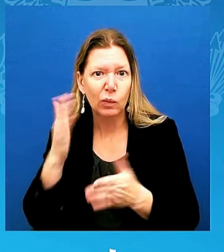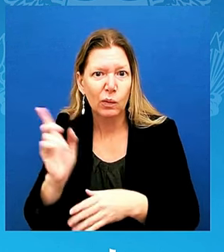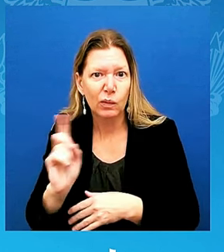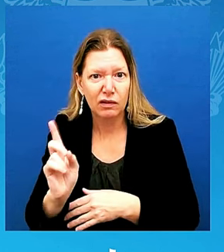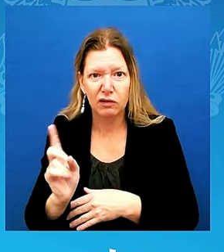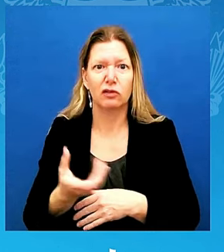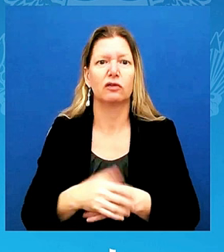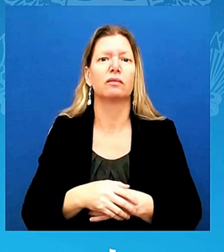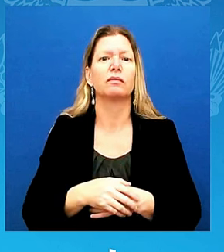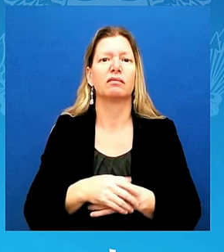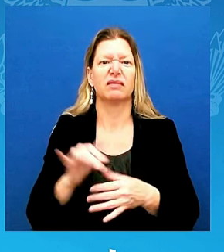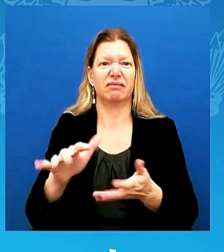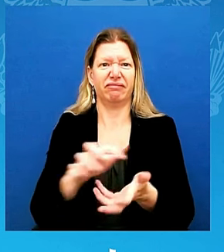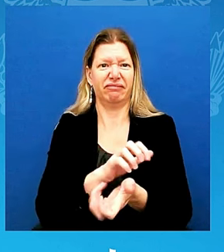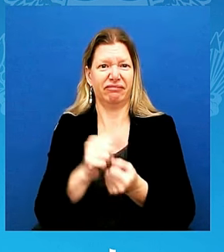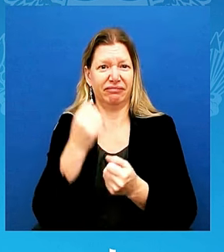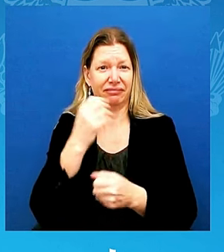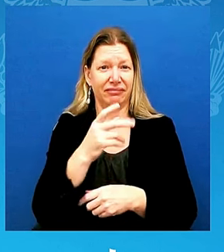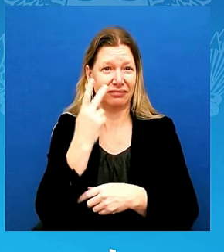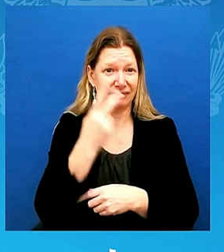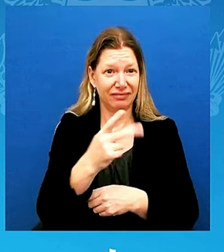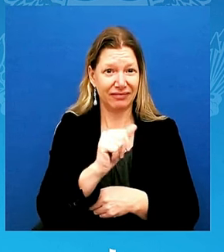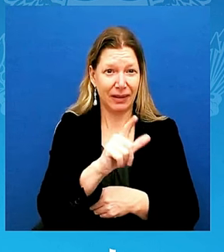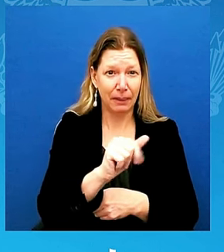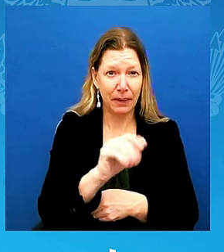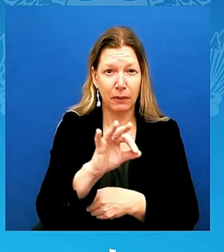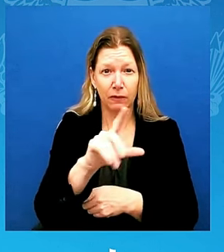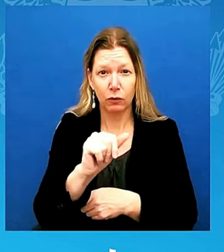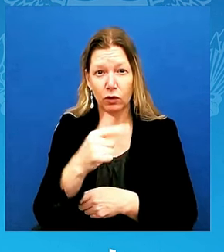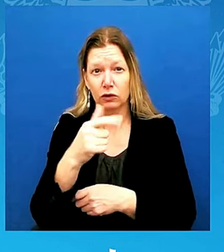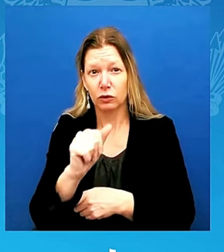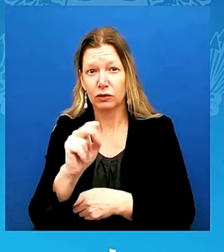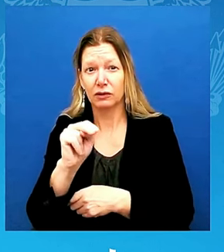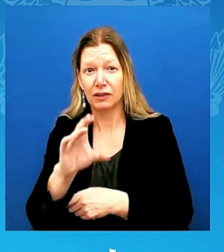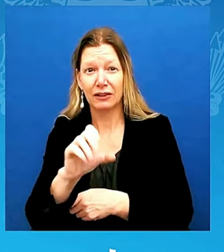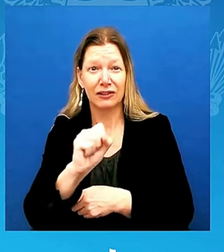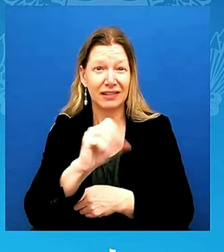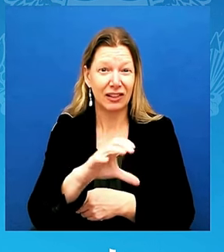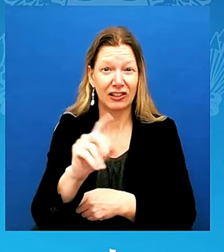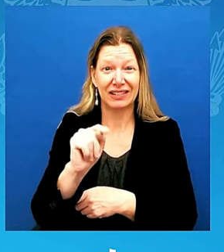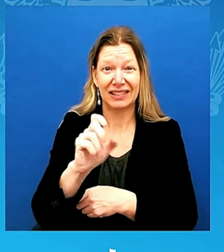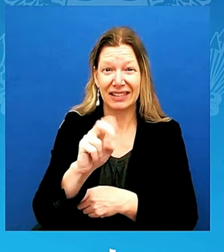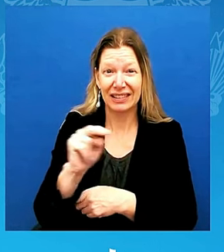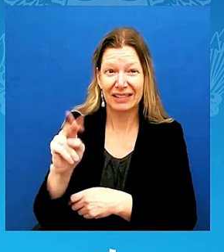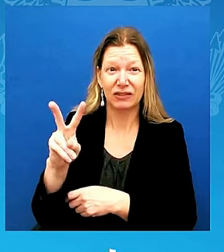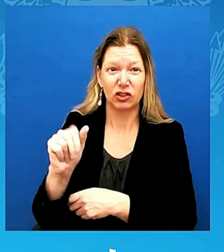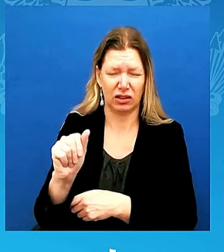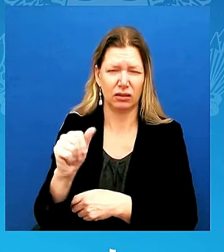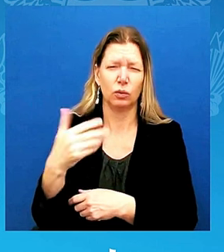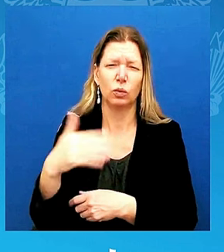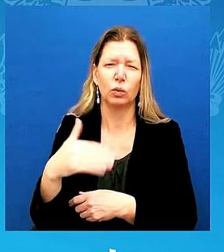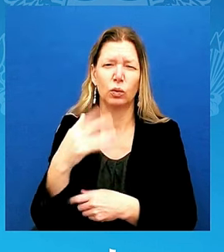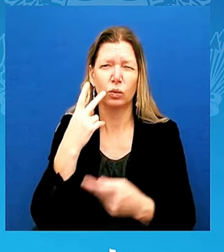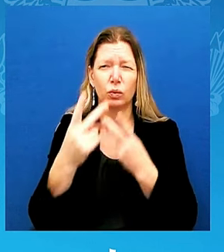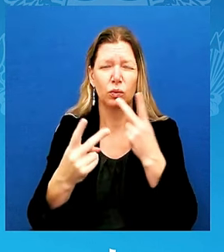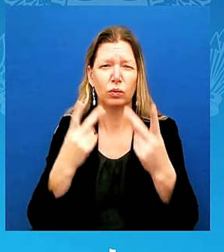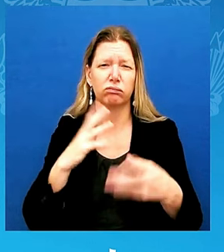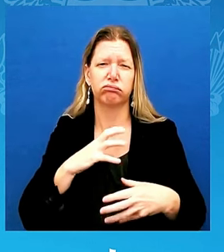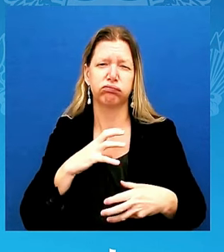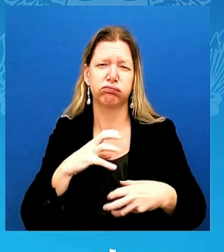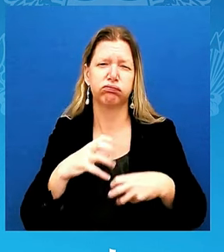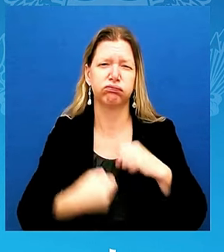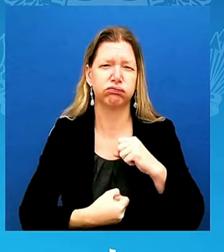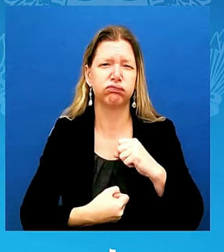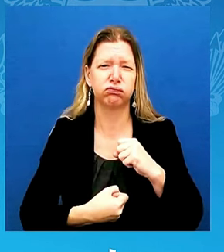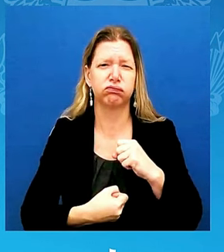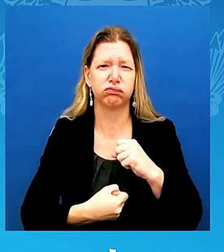Tennessee, and Virginia is heartbreaking. In coordination with state and local officials,